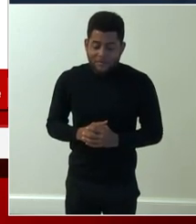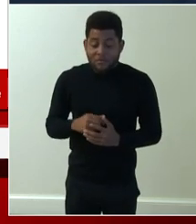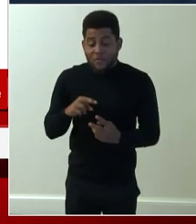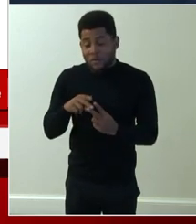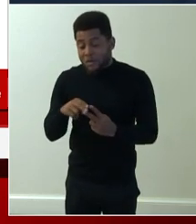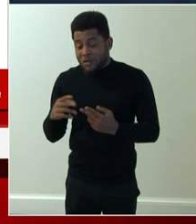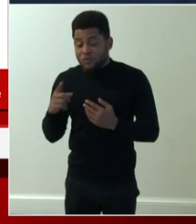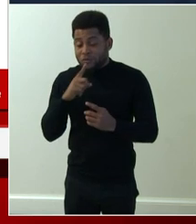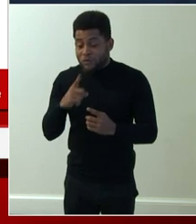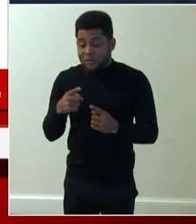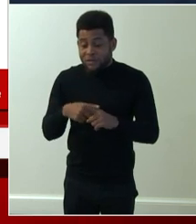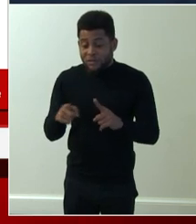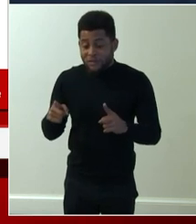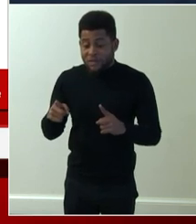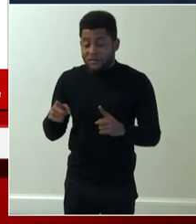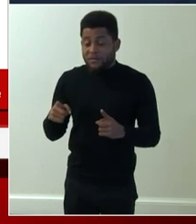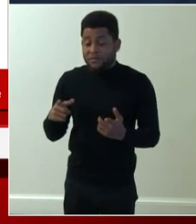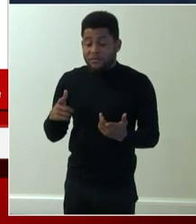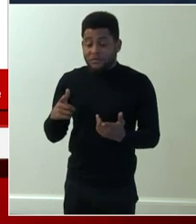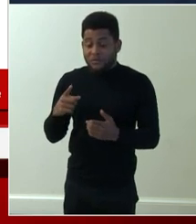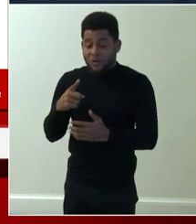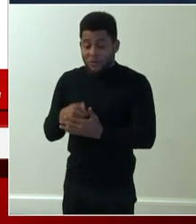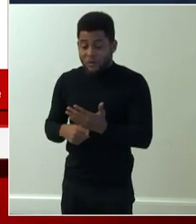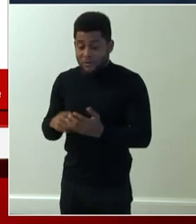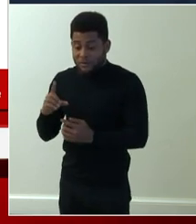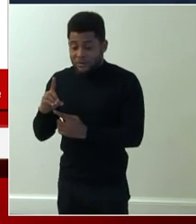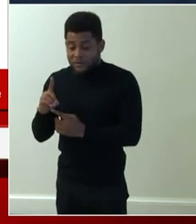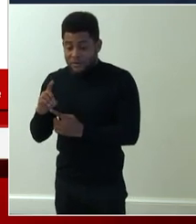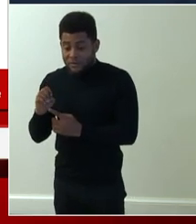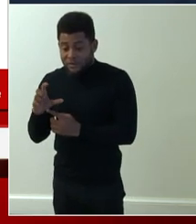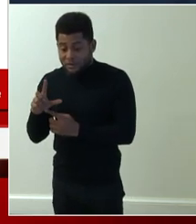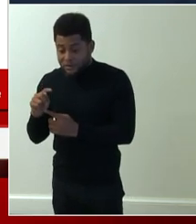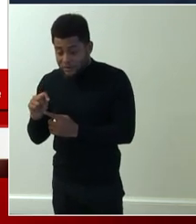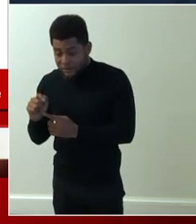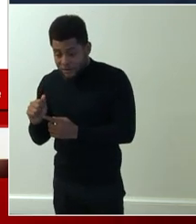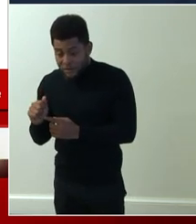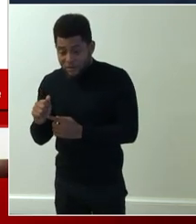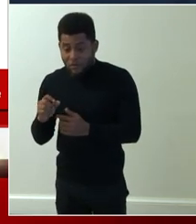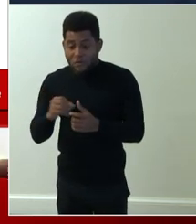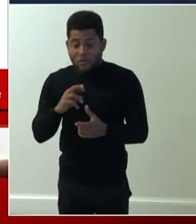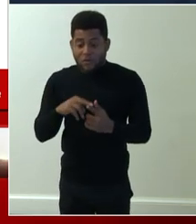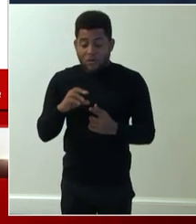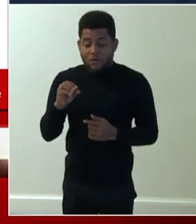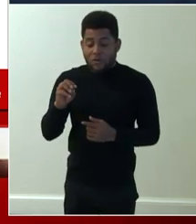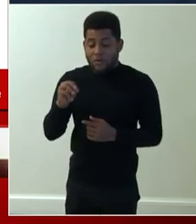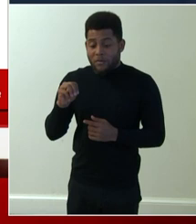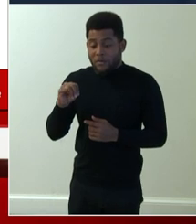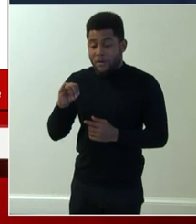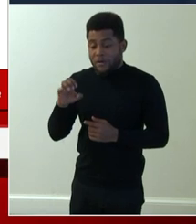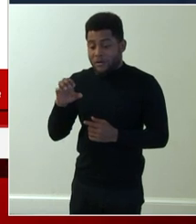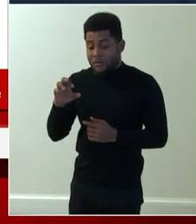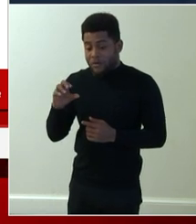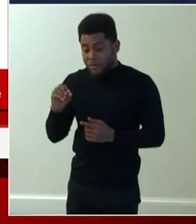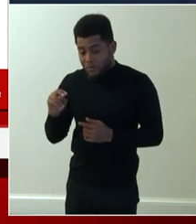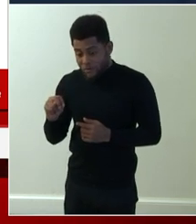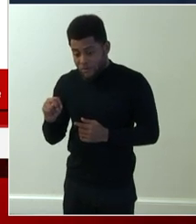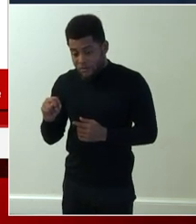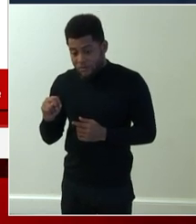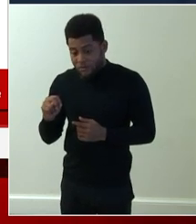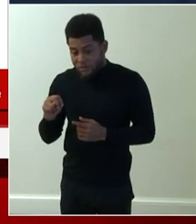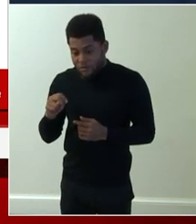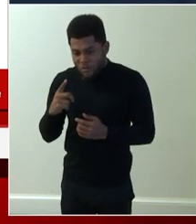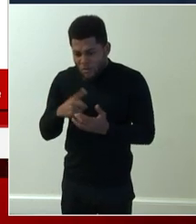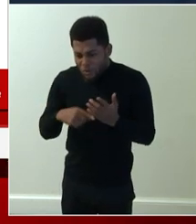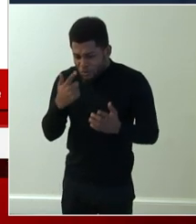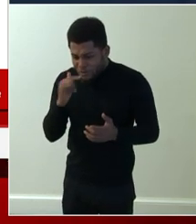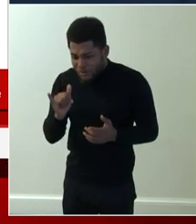long COVID looks like depending on the variant that you were infected with. So, I think what we want to do, time is on our side